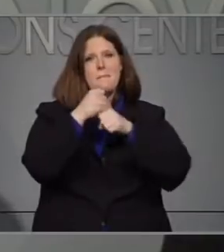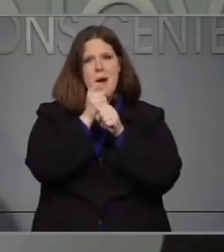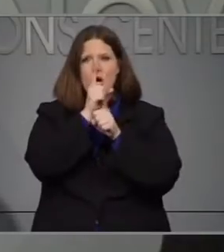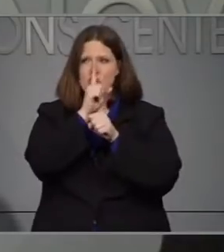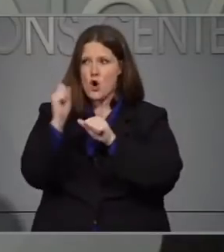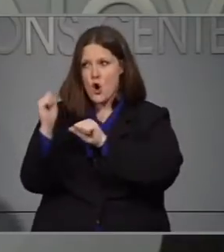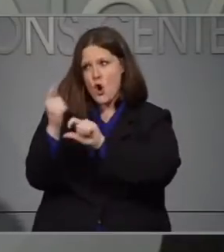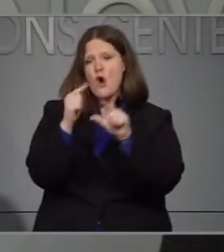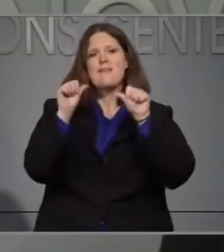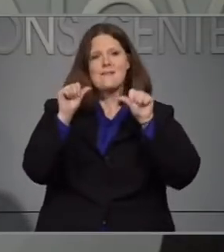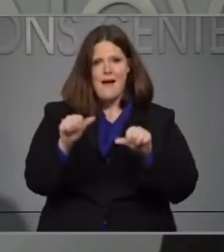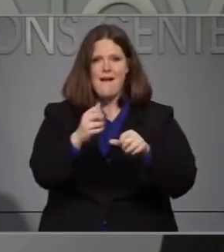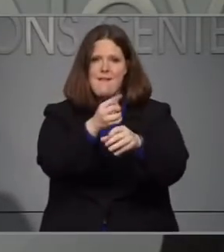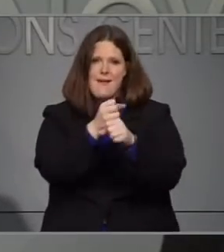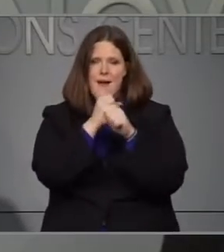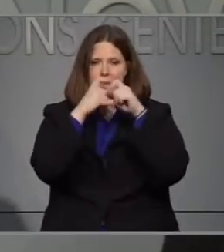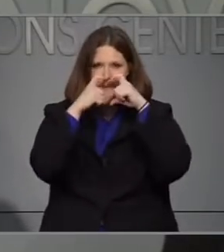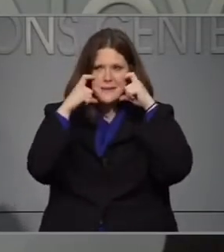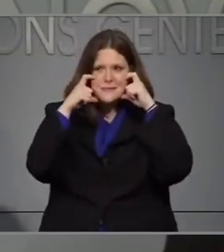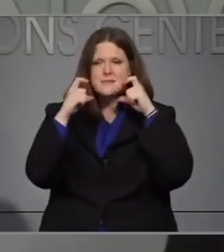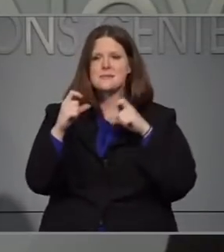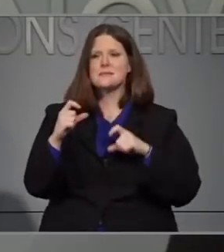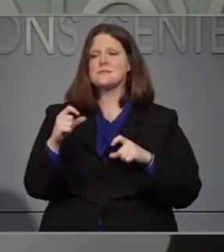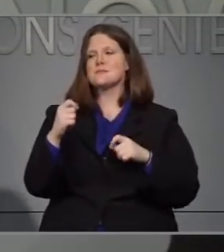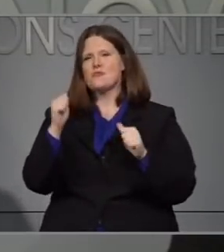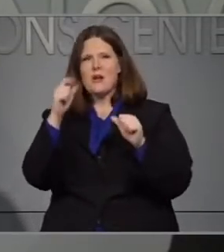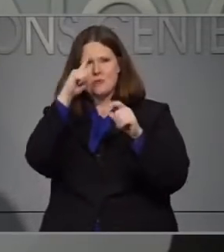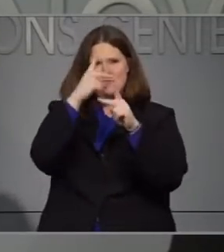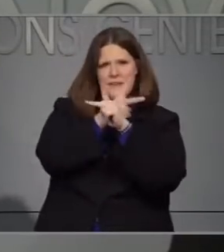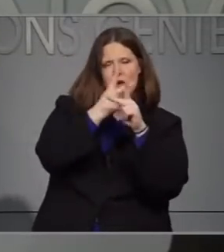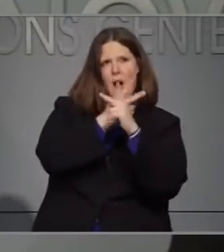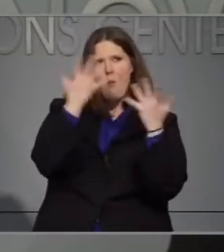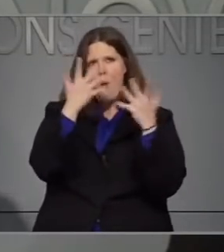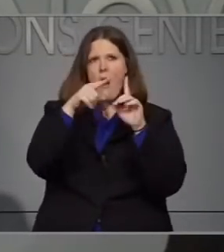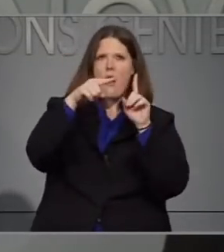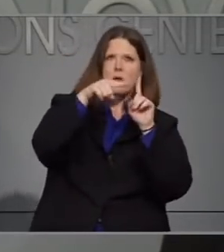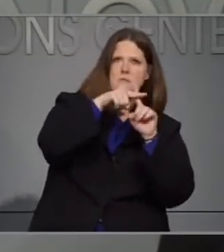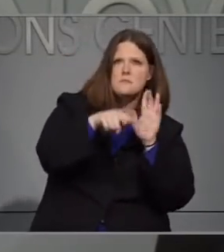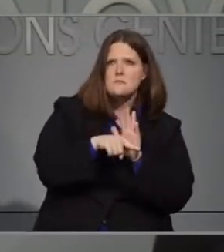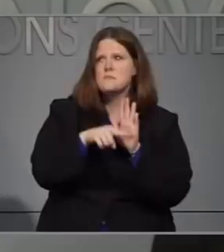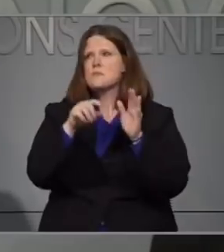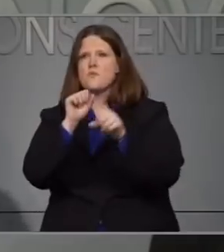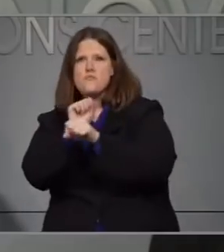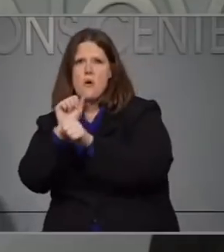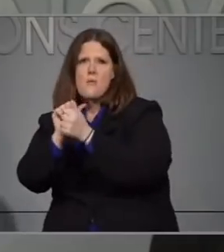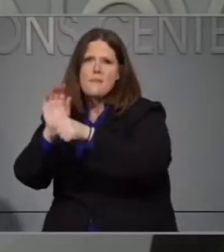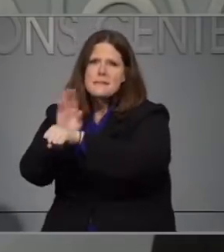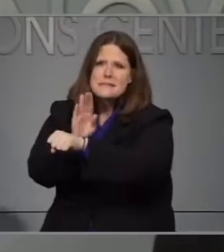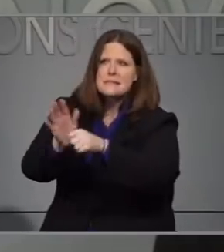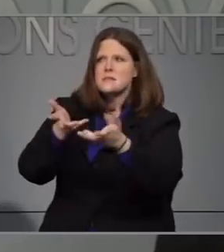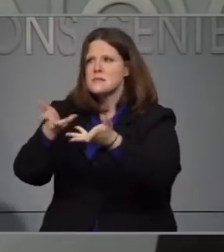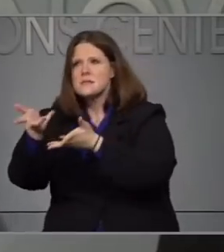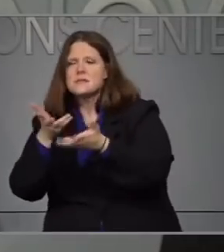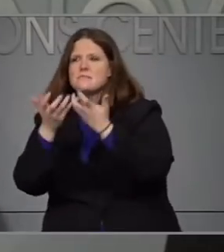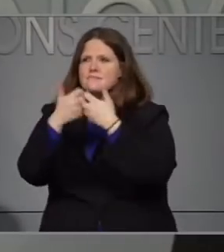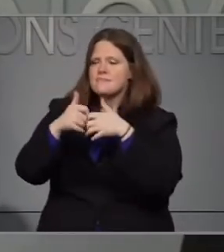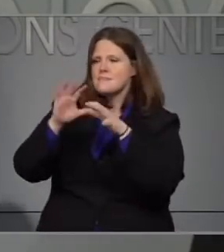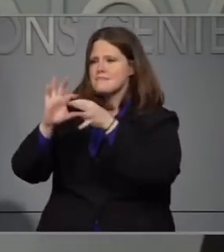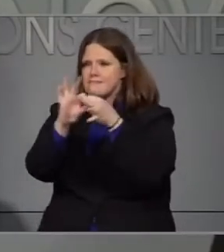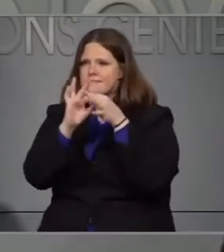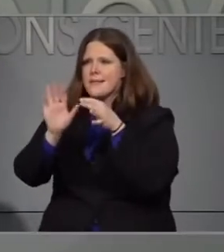coverings? So we wanted to make sure that we were thinking through all of this, working with the business community on this and understanding